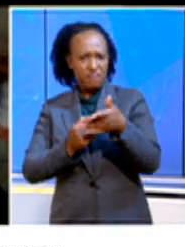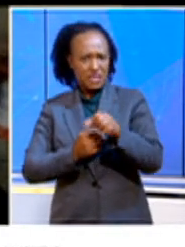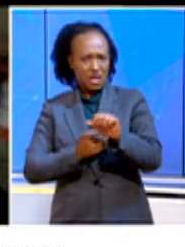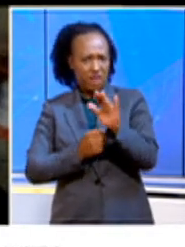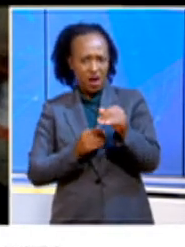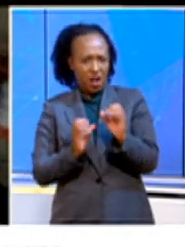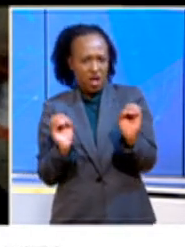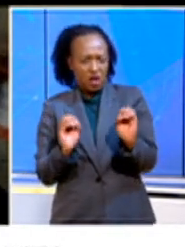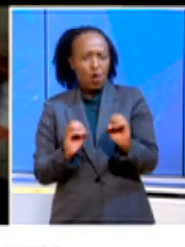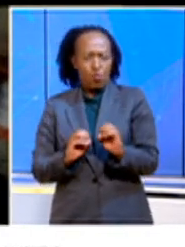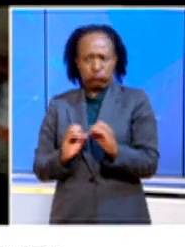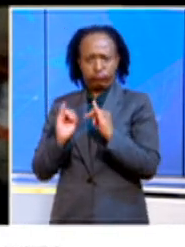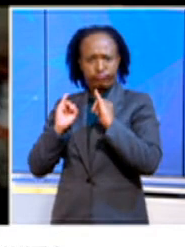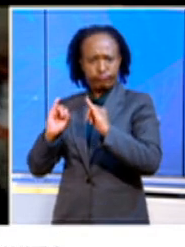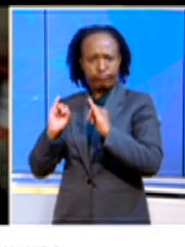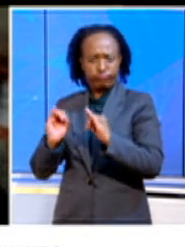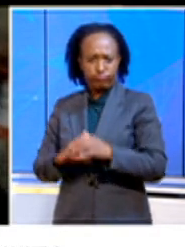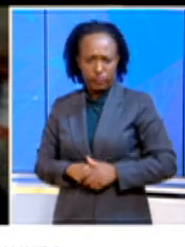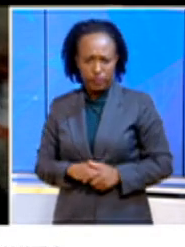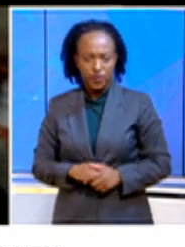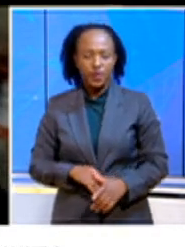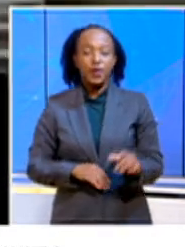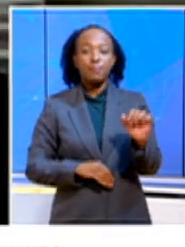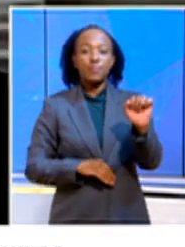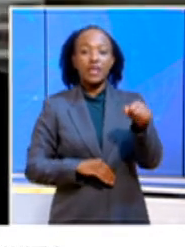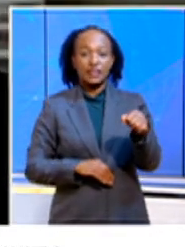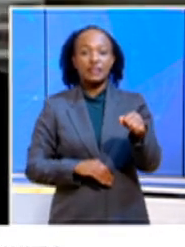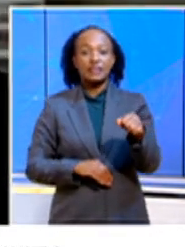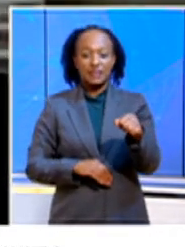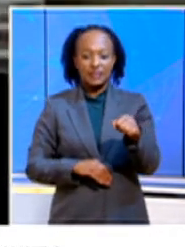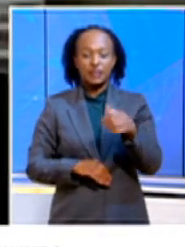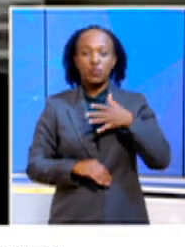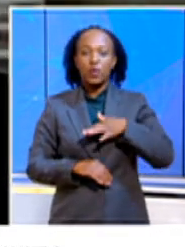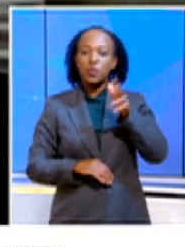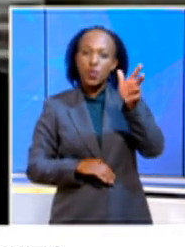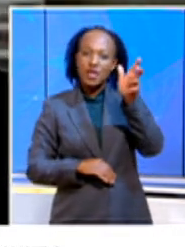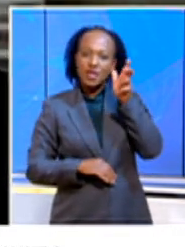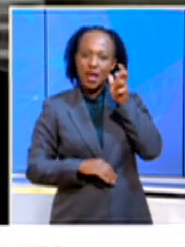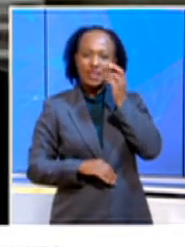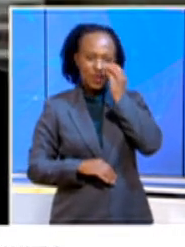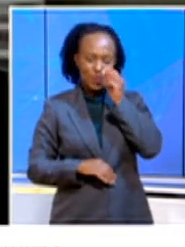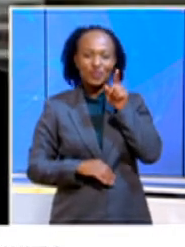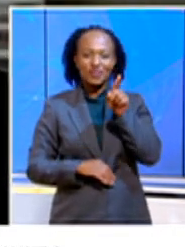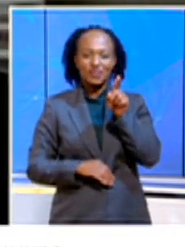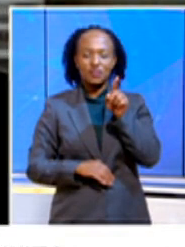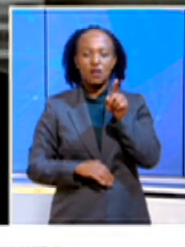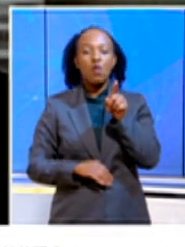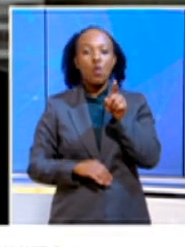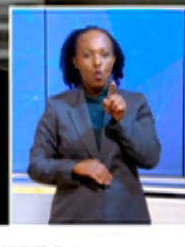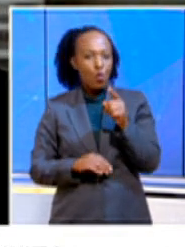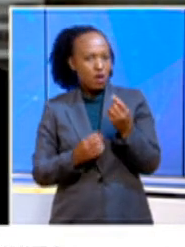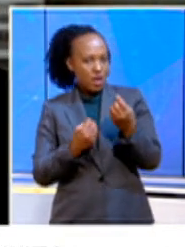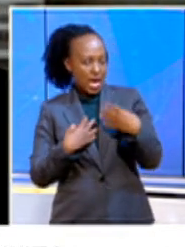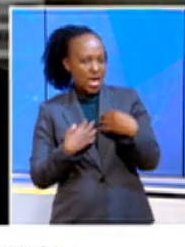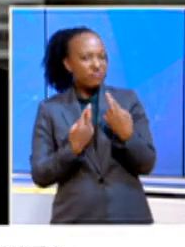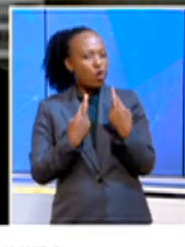an absolute scandal. It would have been. And that's why, you know, in order to actually hear that news, I think that did certainly give us a